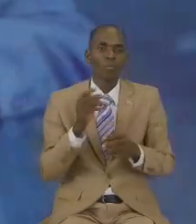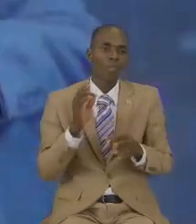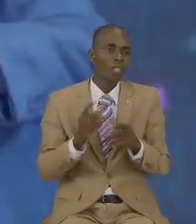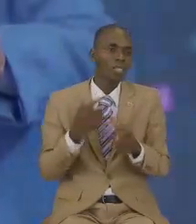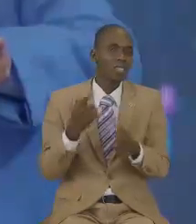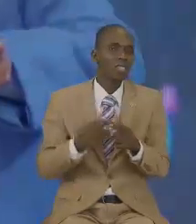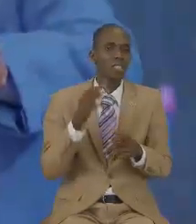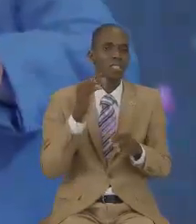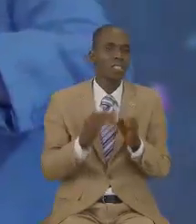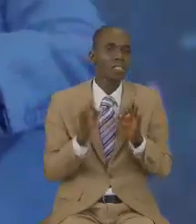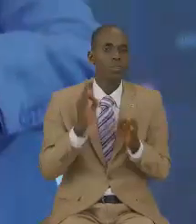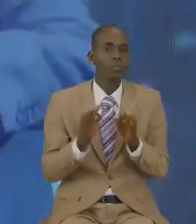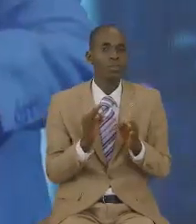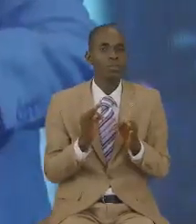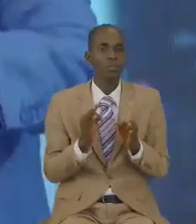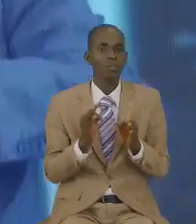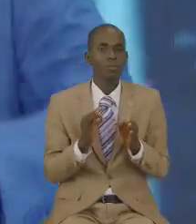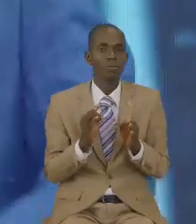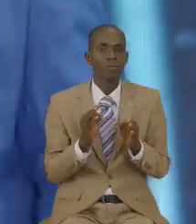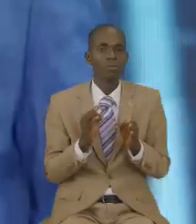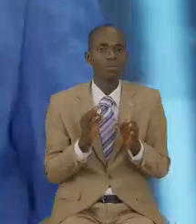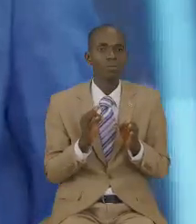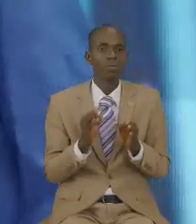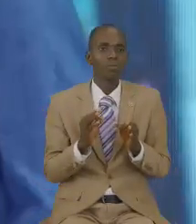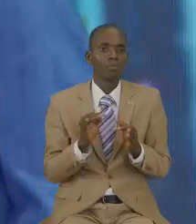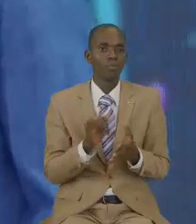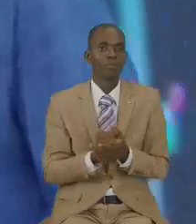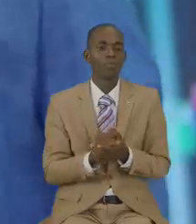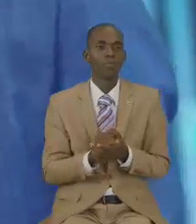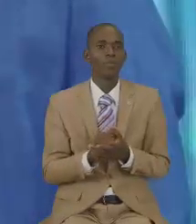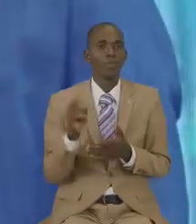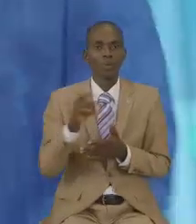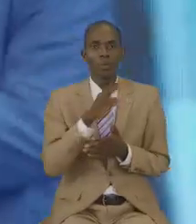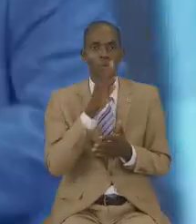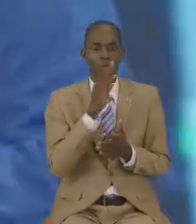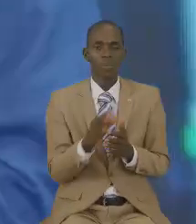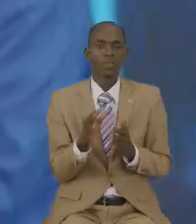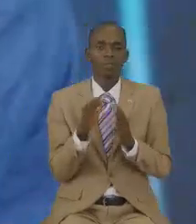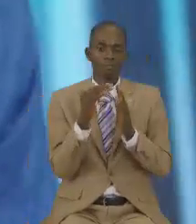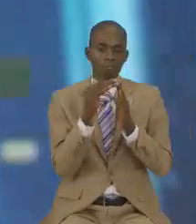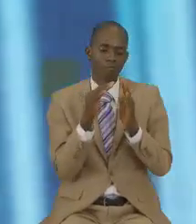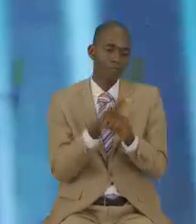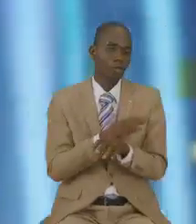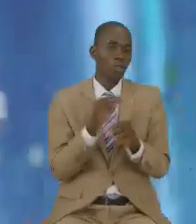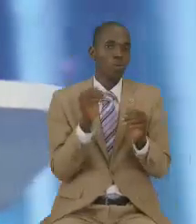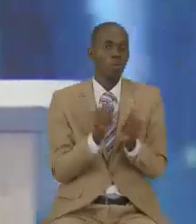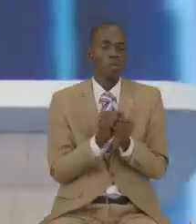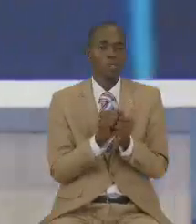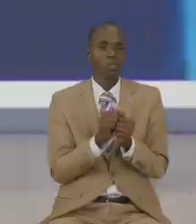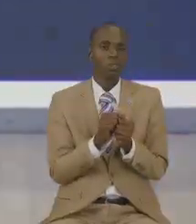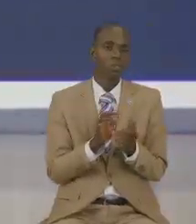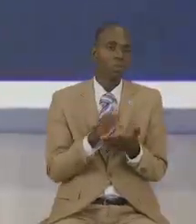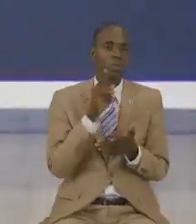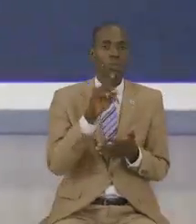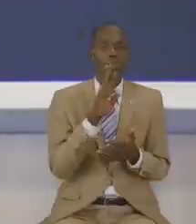enlisted for growth towards glory. Enlisted, enlisted. That the Lord says,